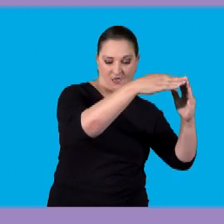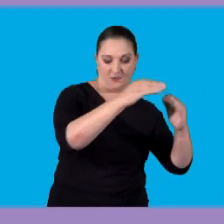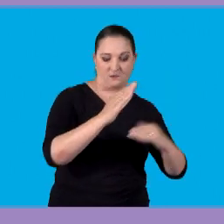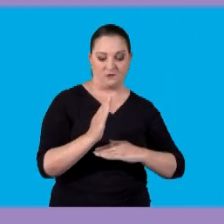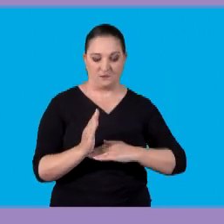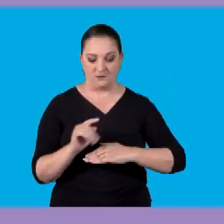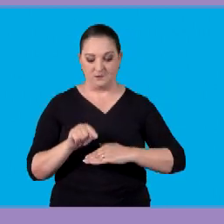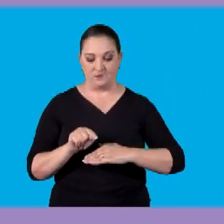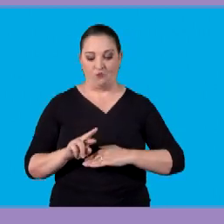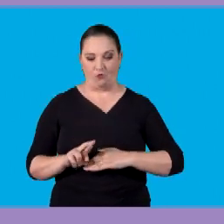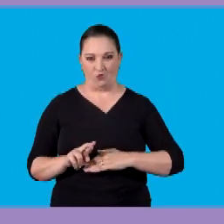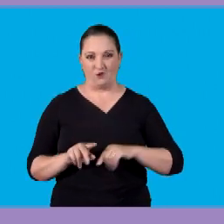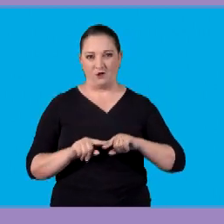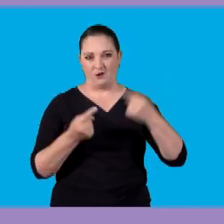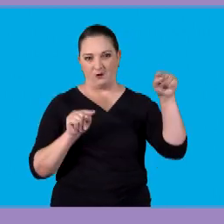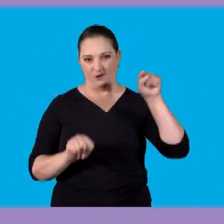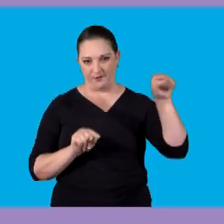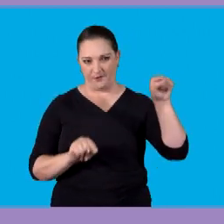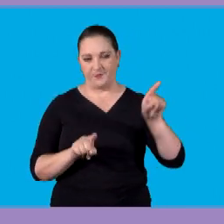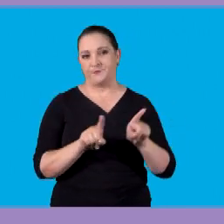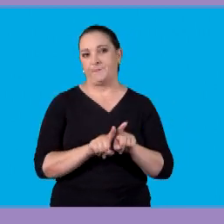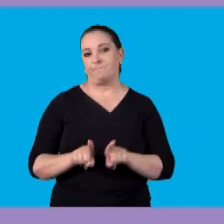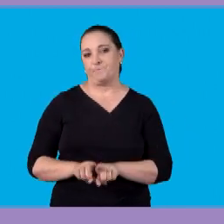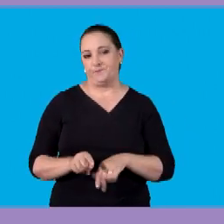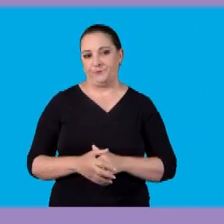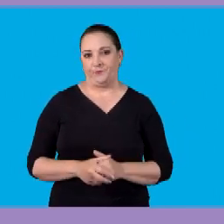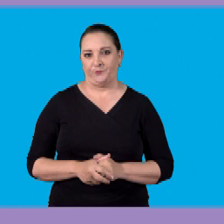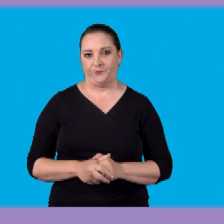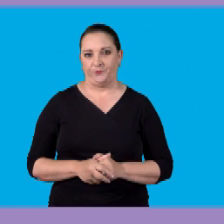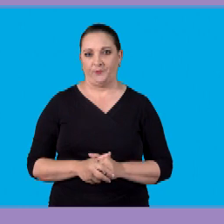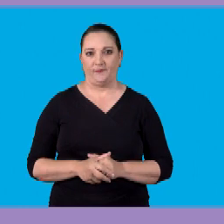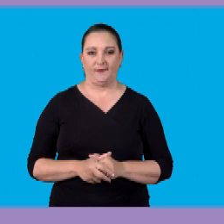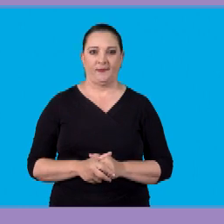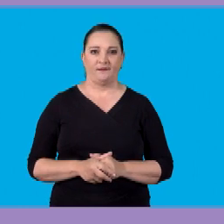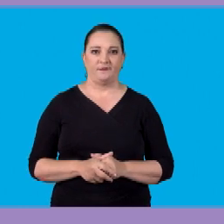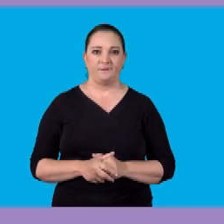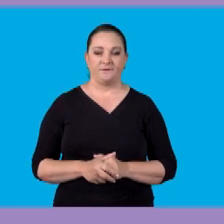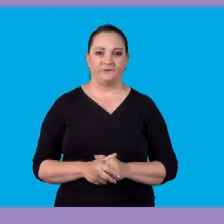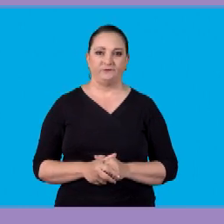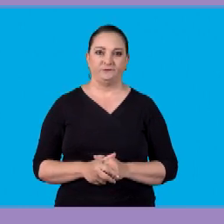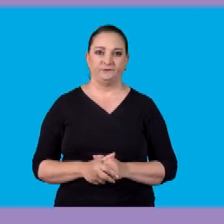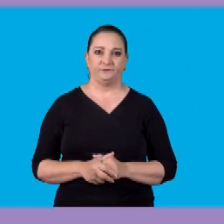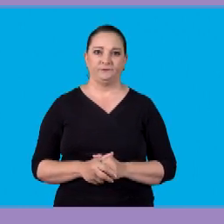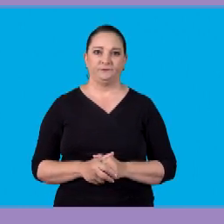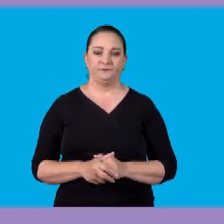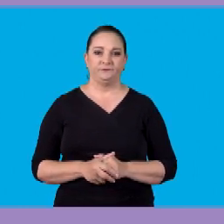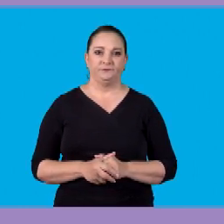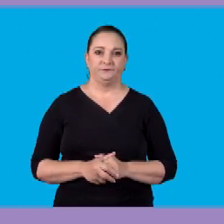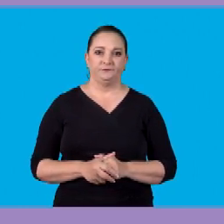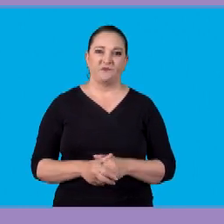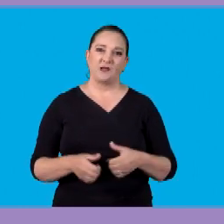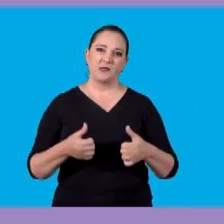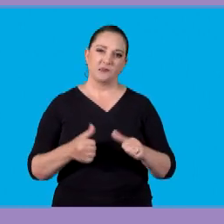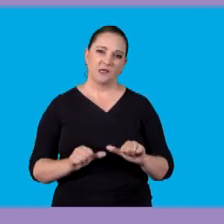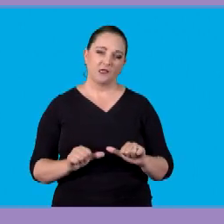equals to angle R. So those opposite angles are